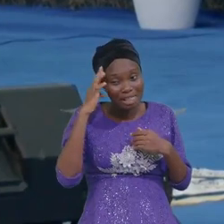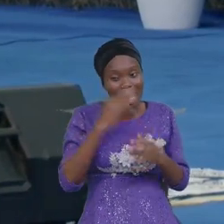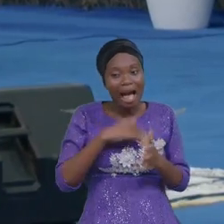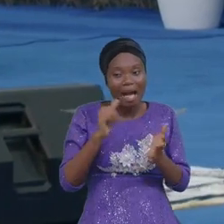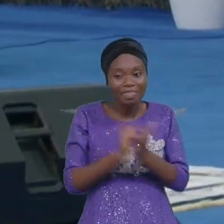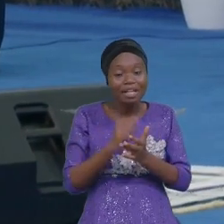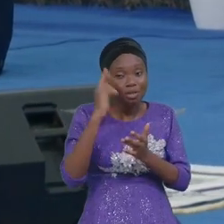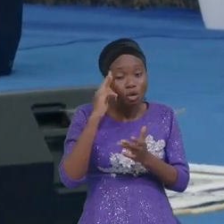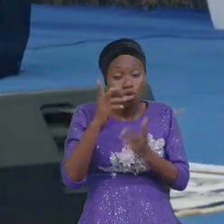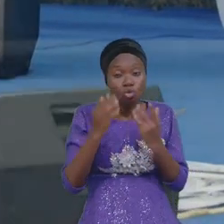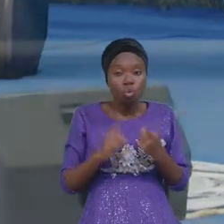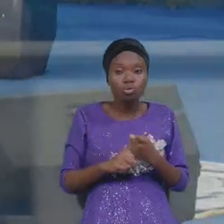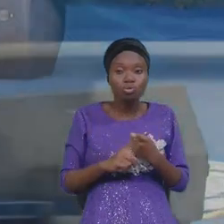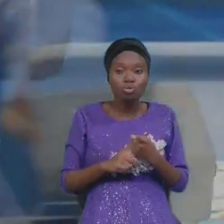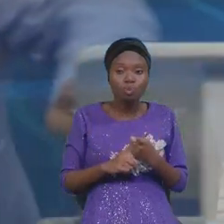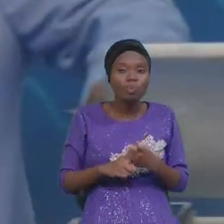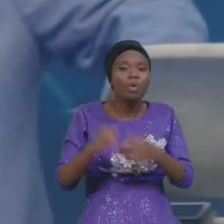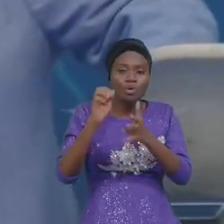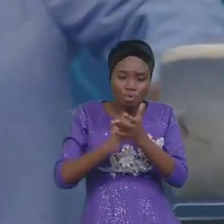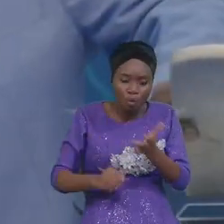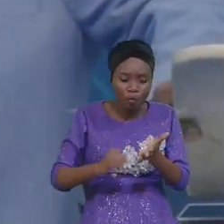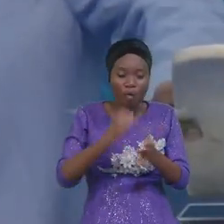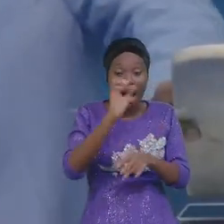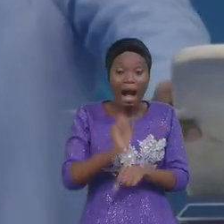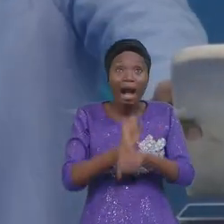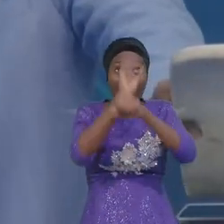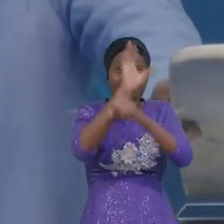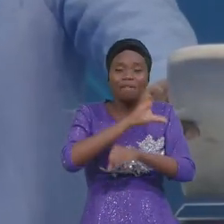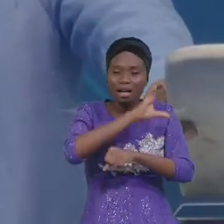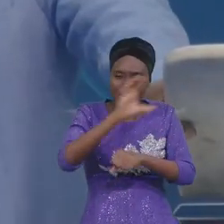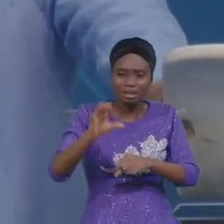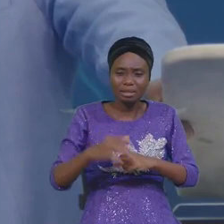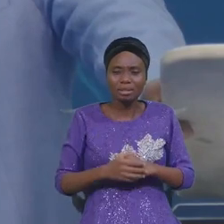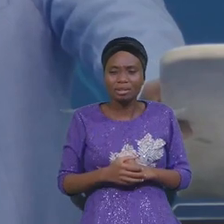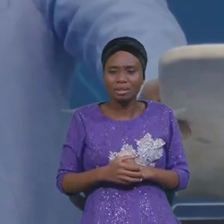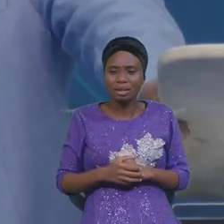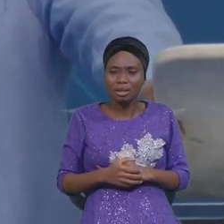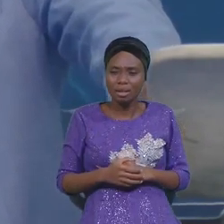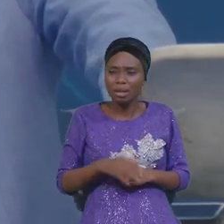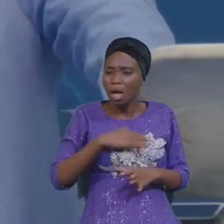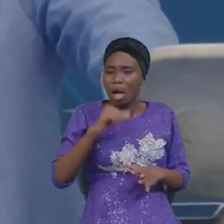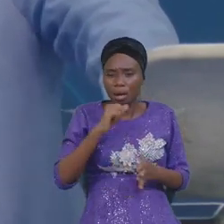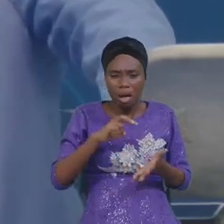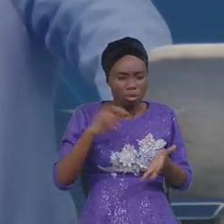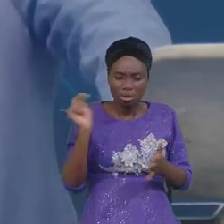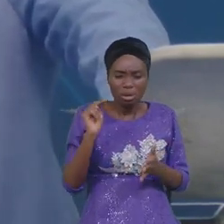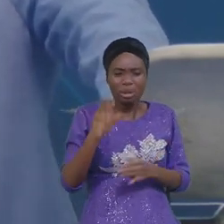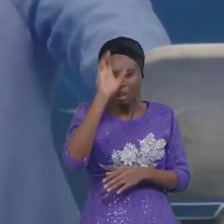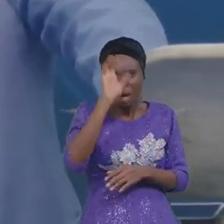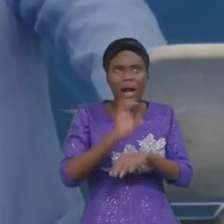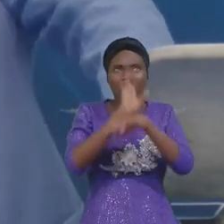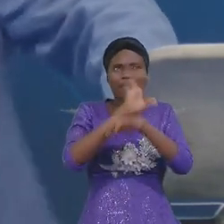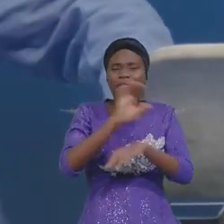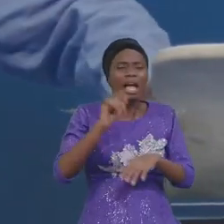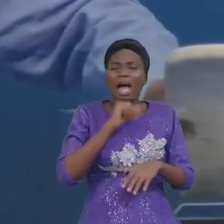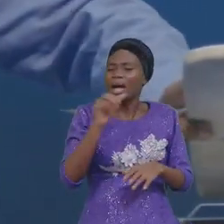want to relegate Calvary to the background. I don't need Calvary. I don't need the death of